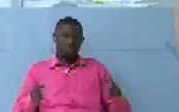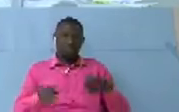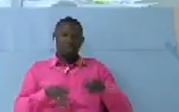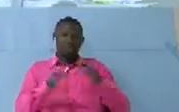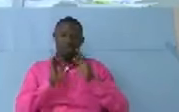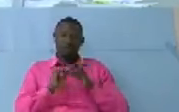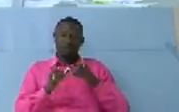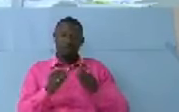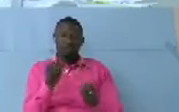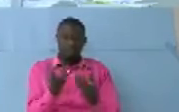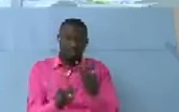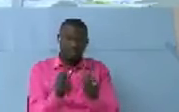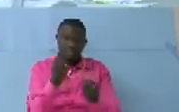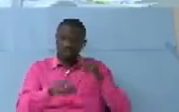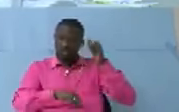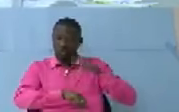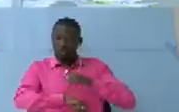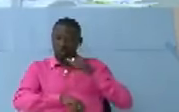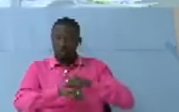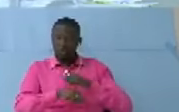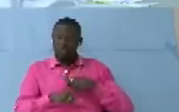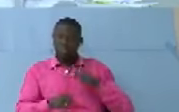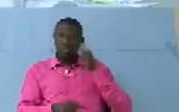grass outside and also tortured and